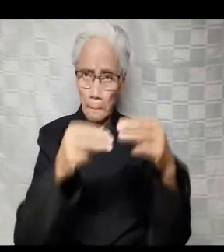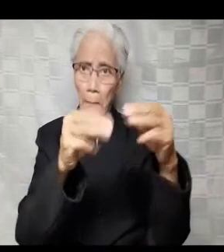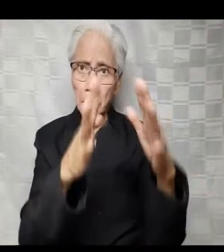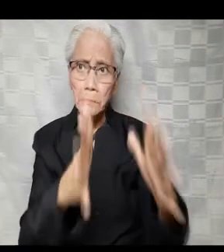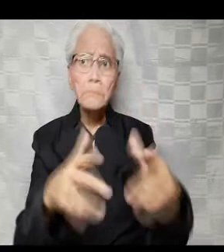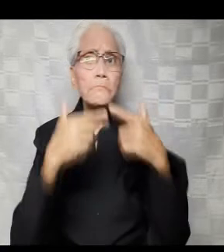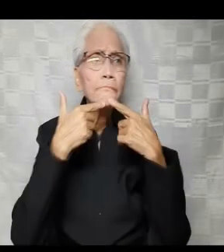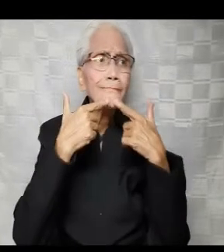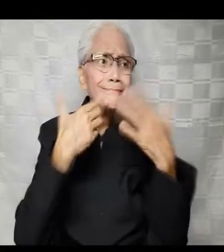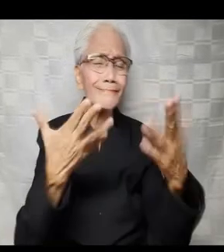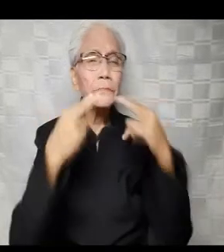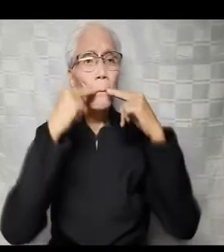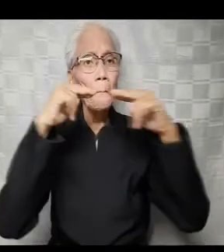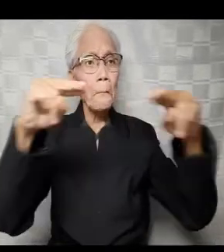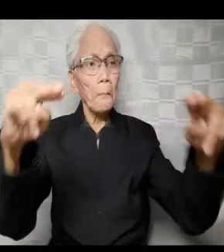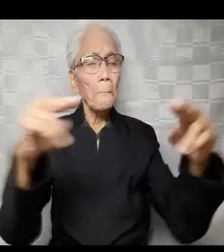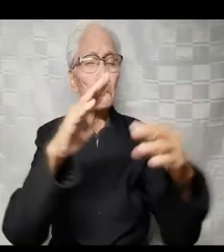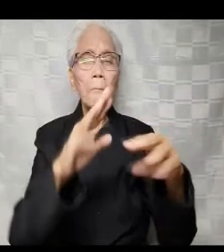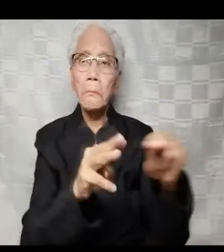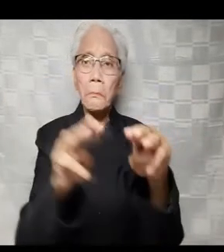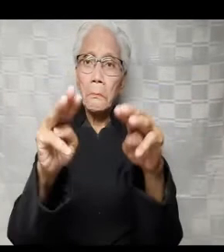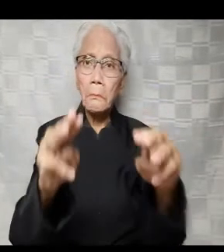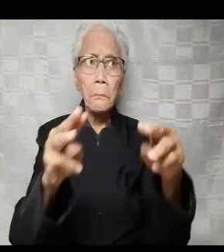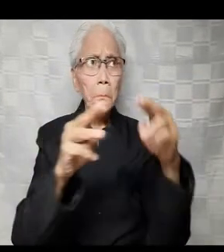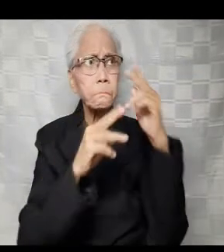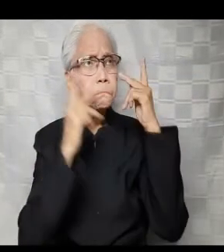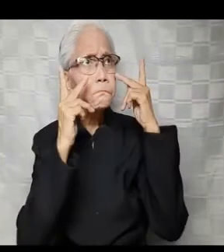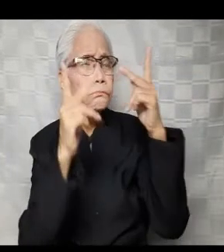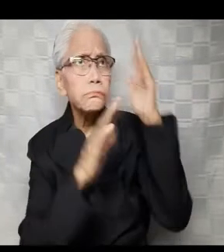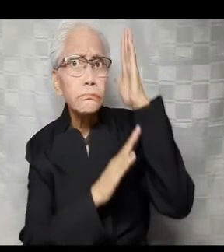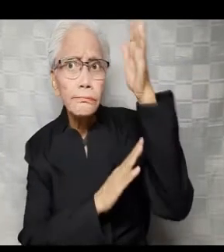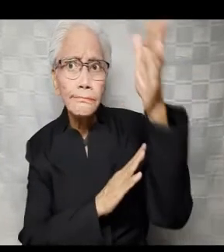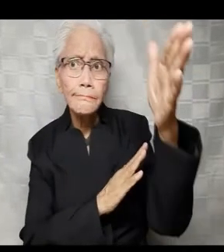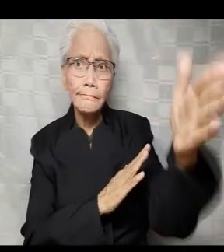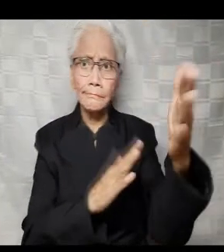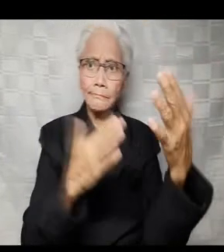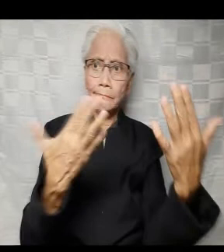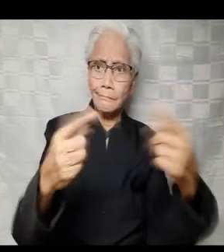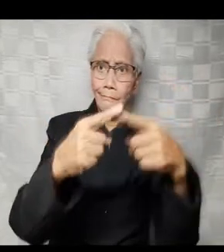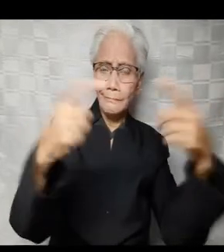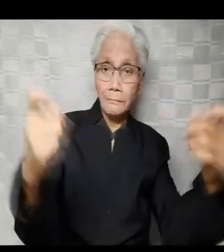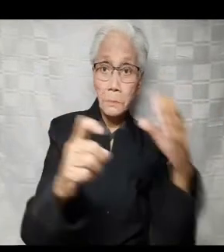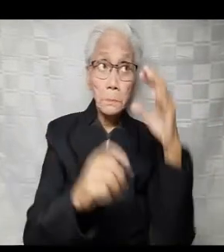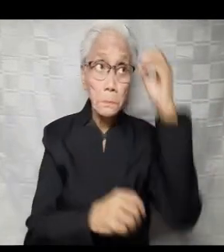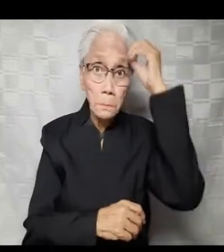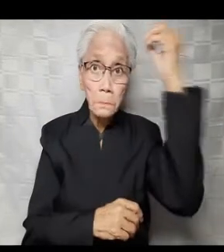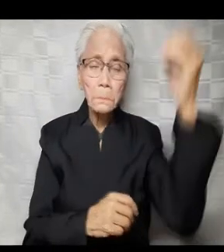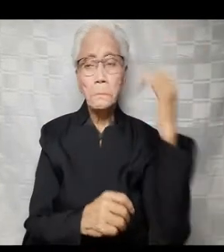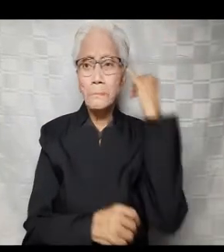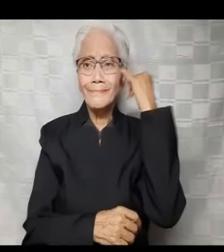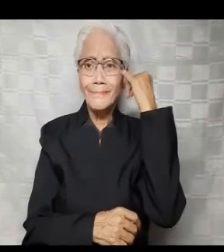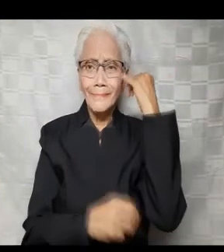Shrewd merchants laughed at his naive methods, and predicted his imminent failure. But contrary to